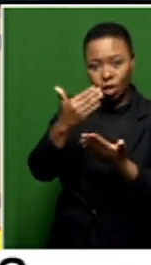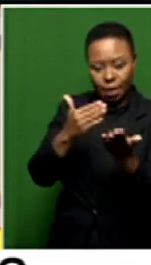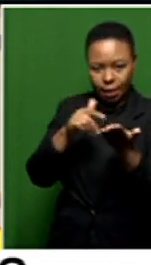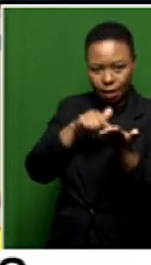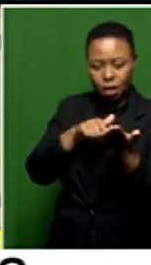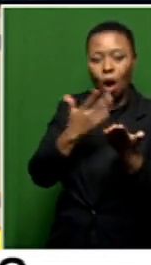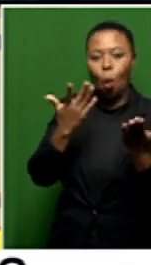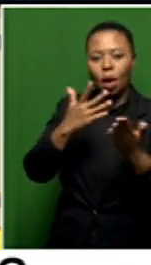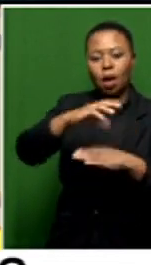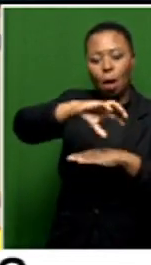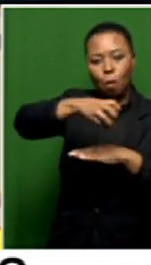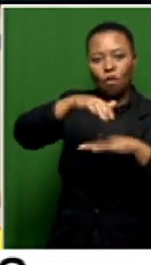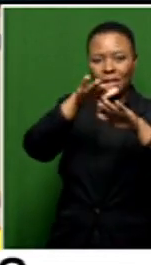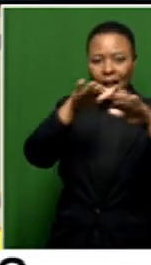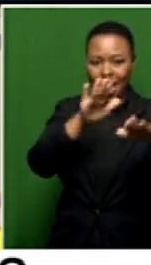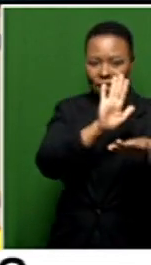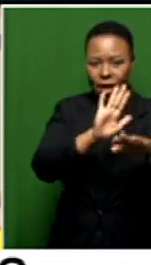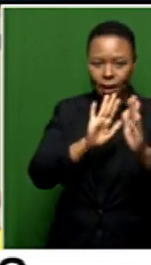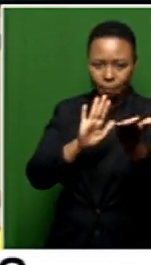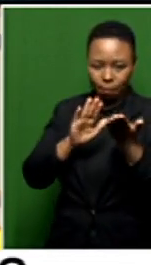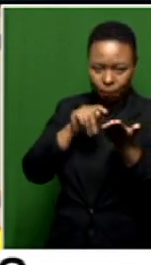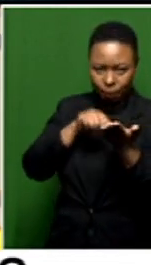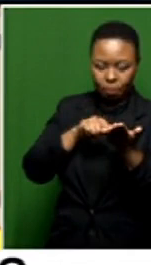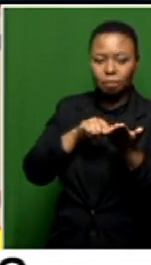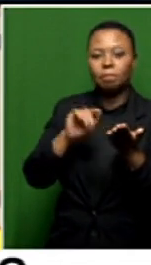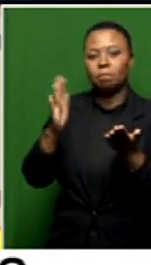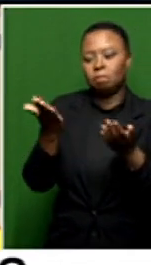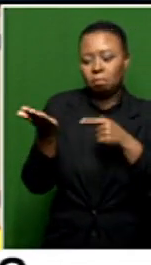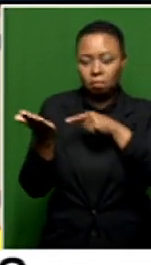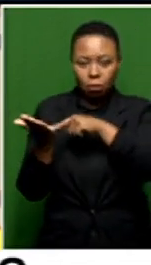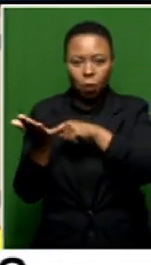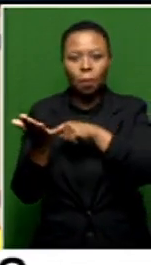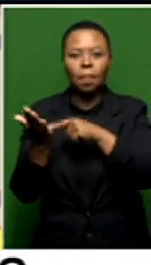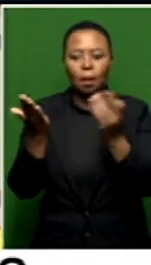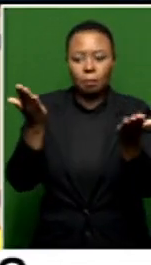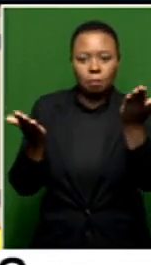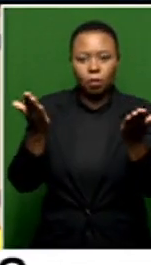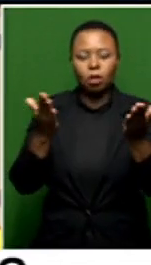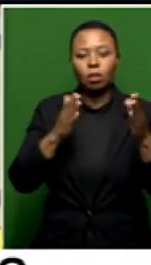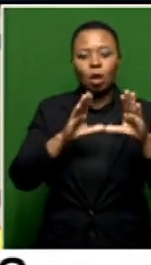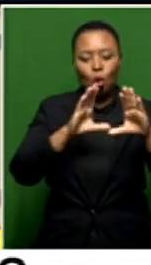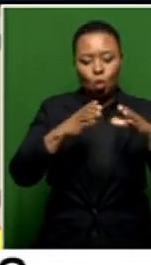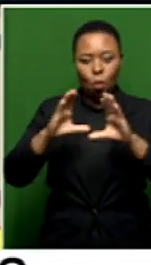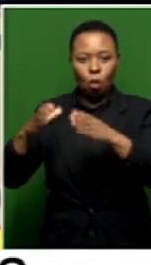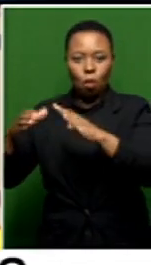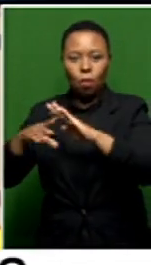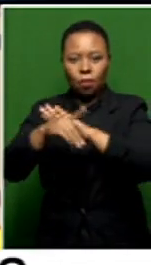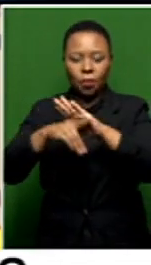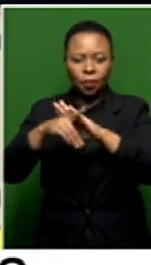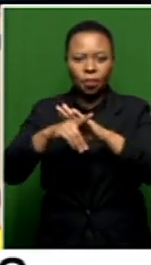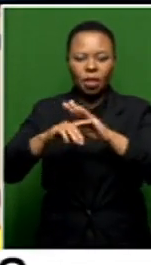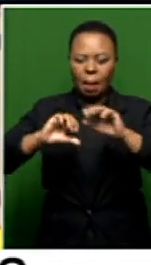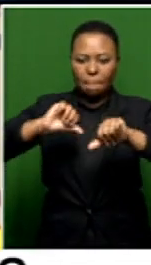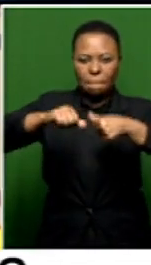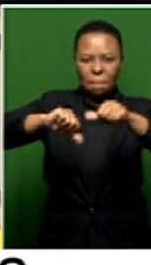a provincial level, and we then try and group voting districts, the patterns